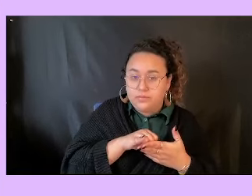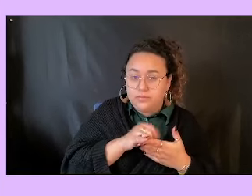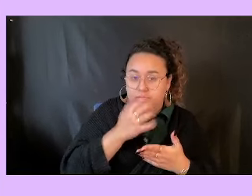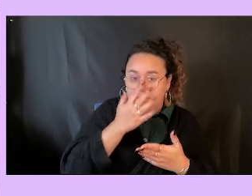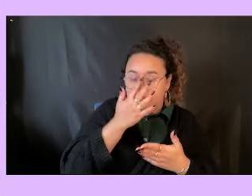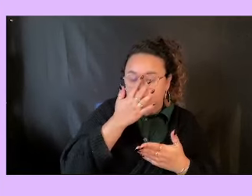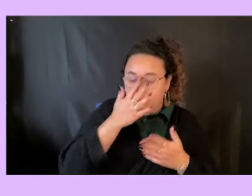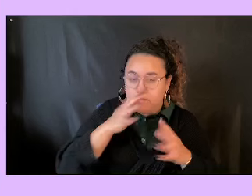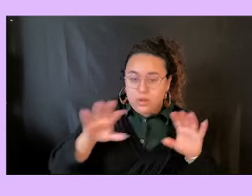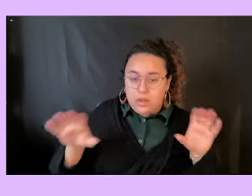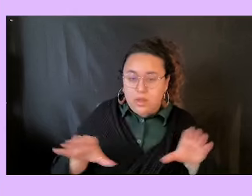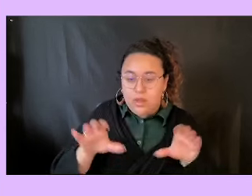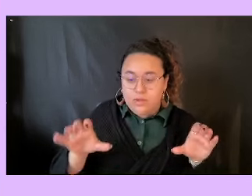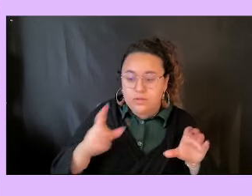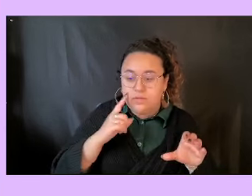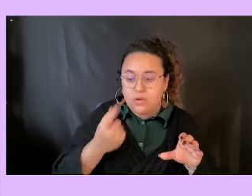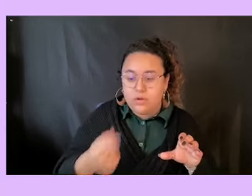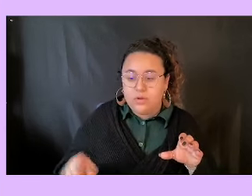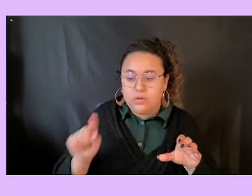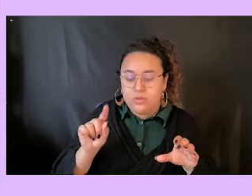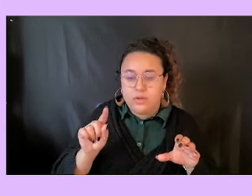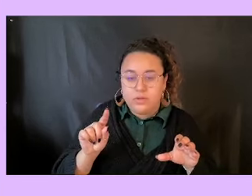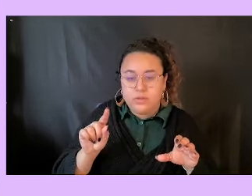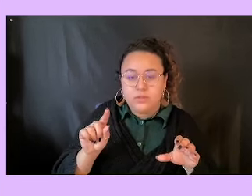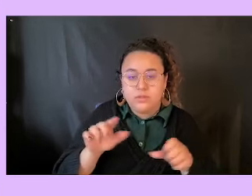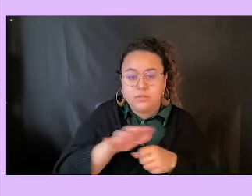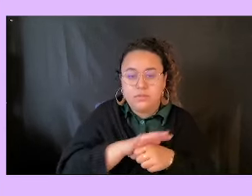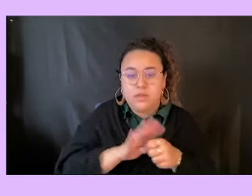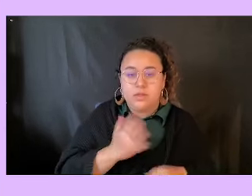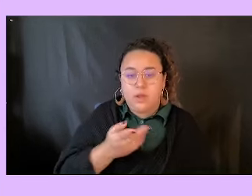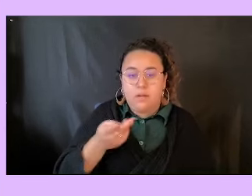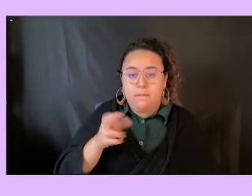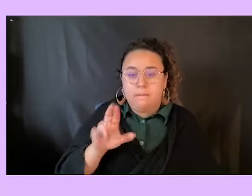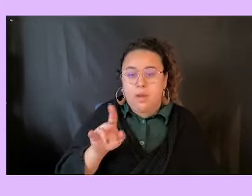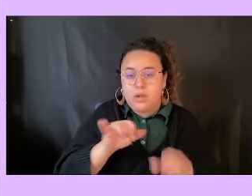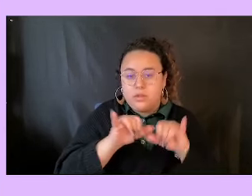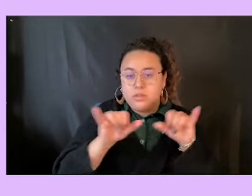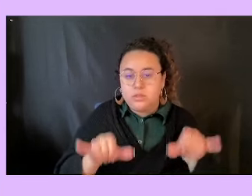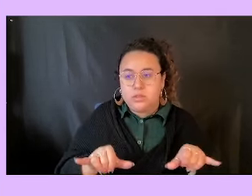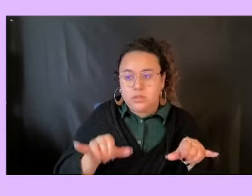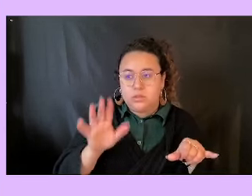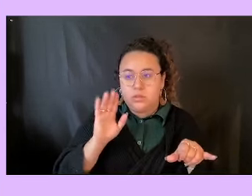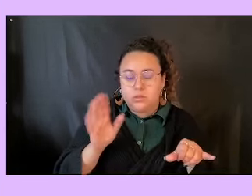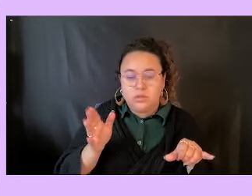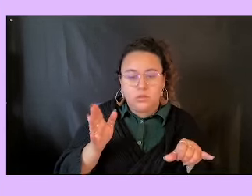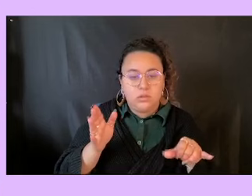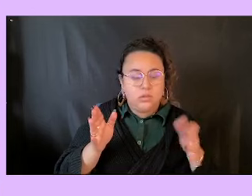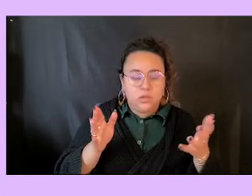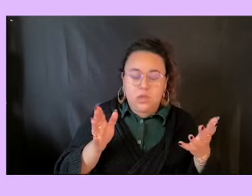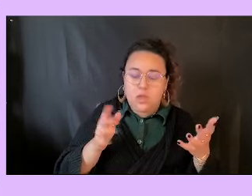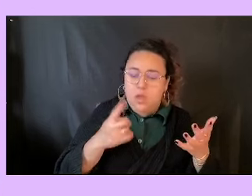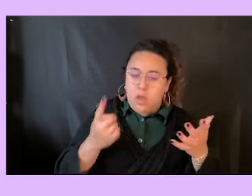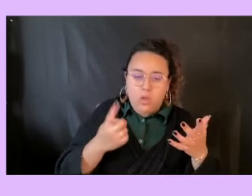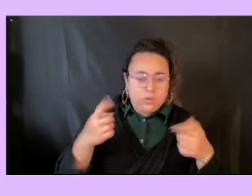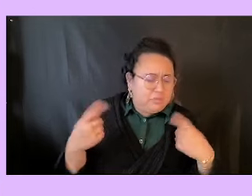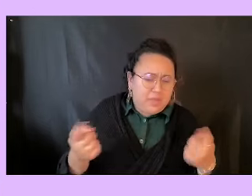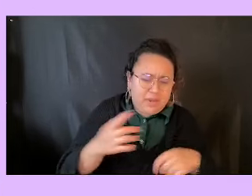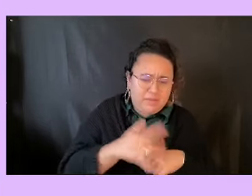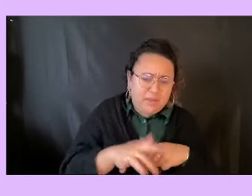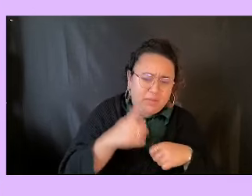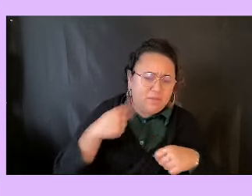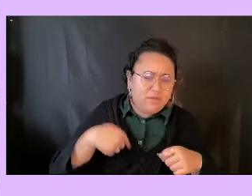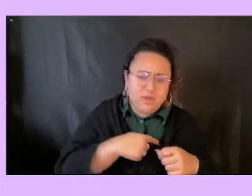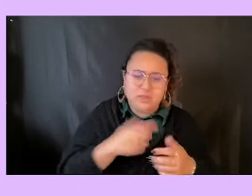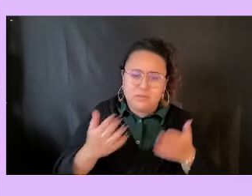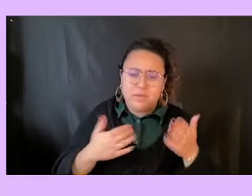activation of green space, our park system. That has always been available to us, may have some